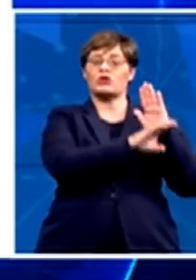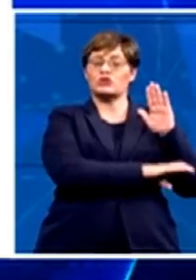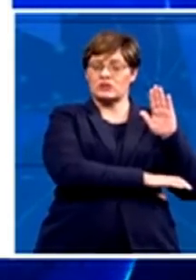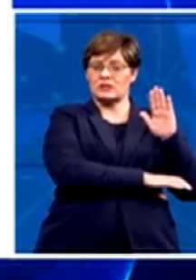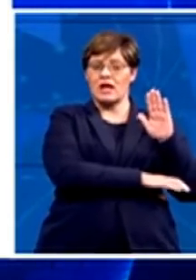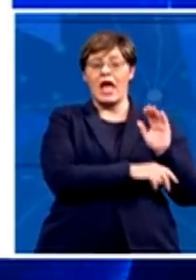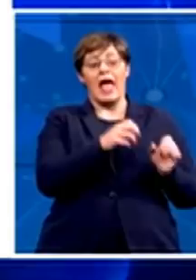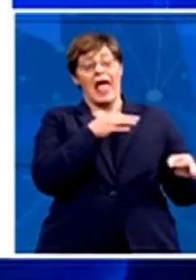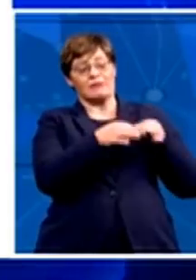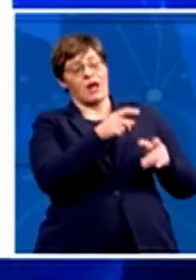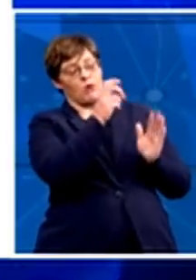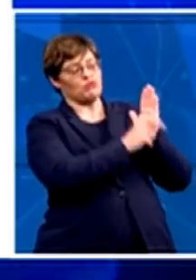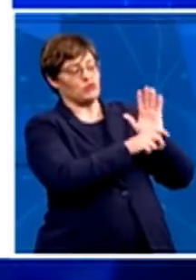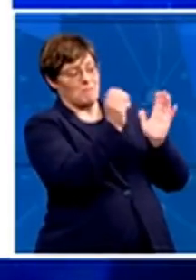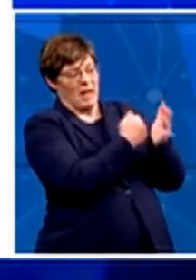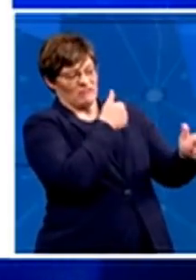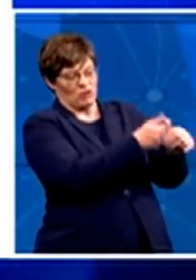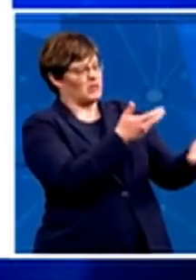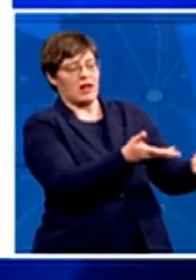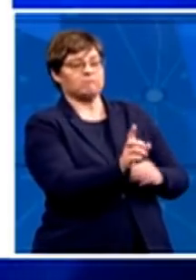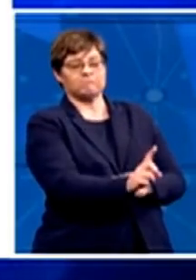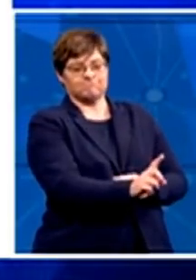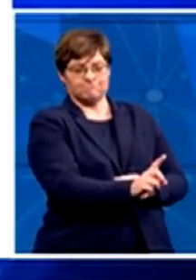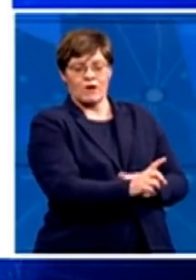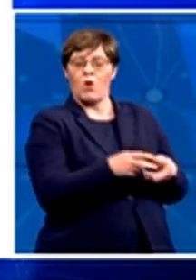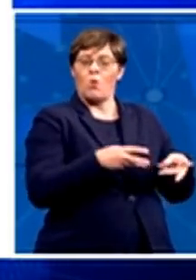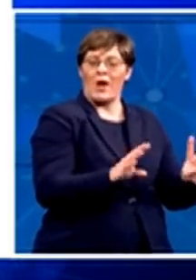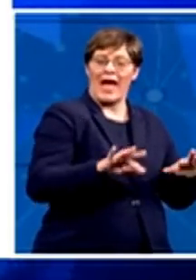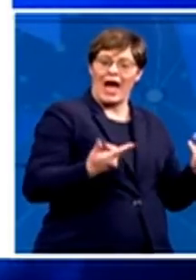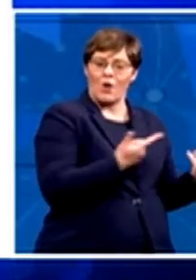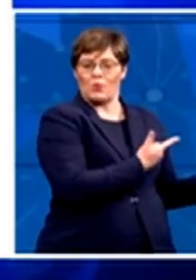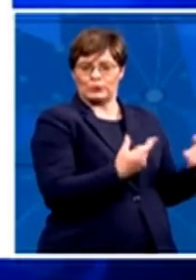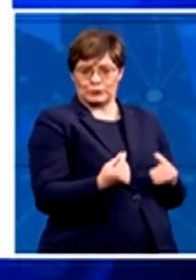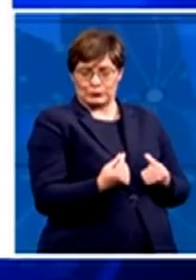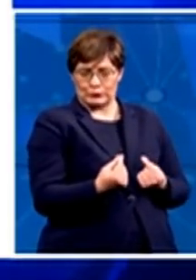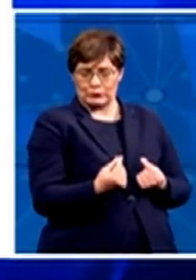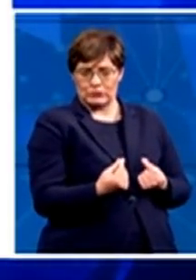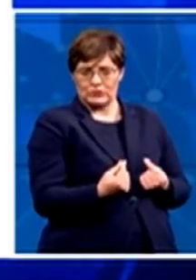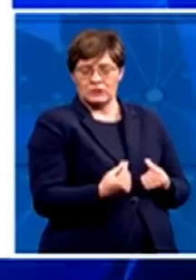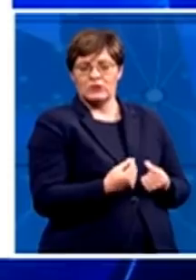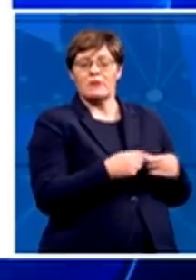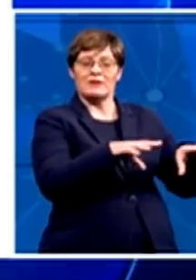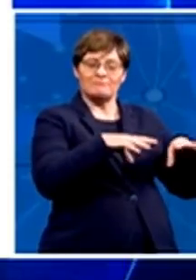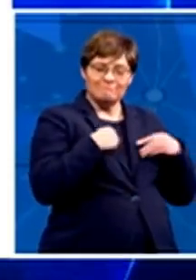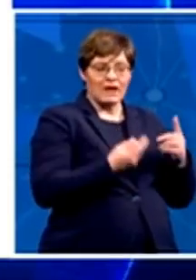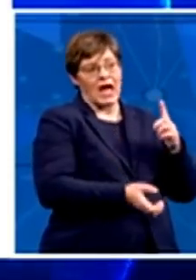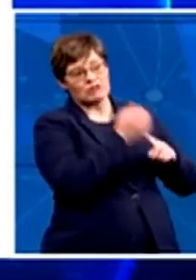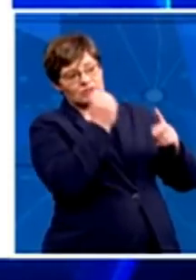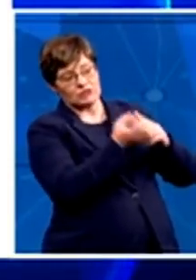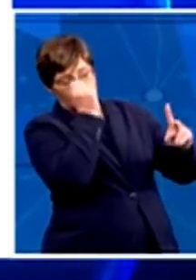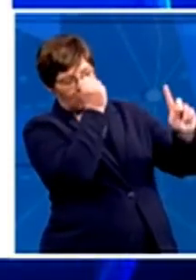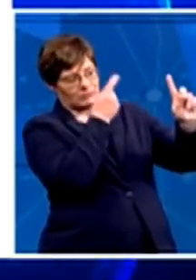working arrangements and methods that the committee must adopt to achieve the purpose and meet the objectives. Rather, they